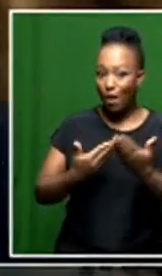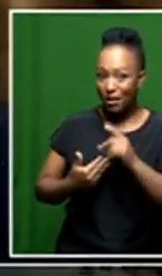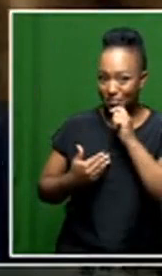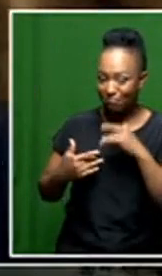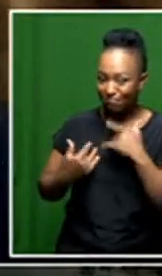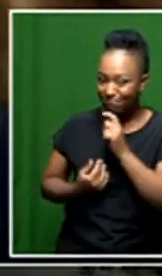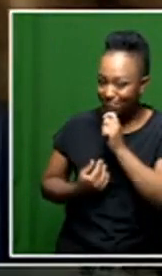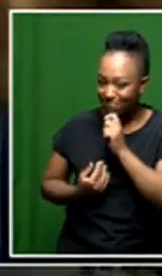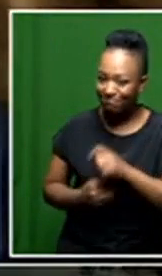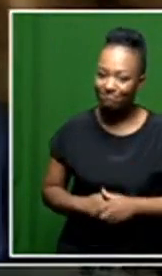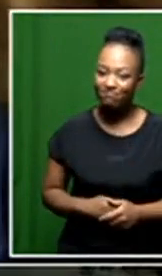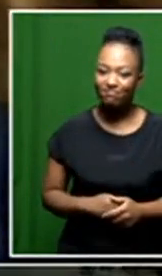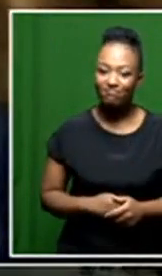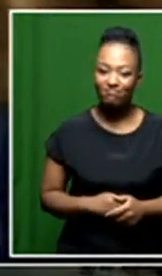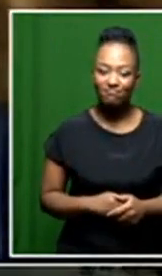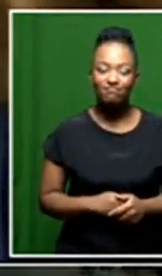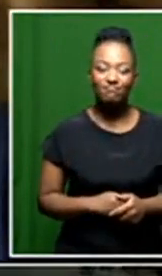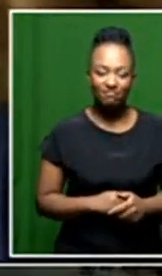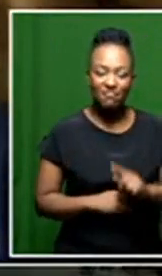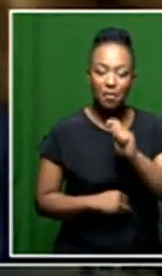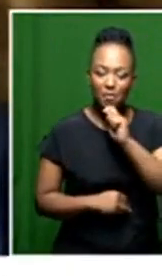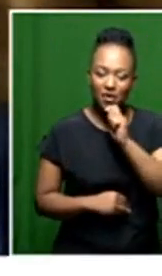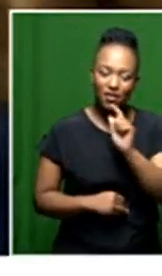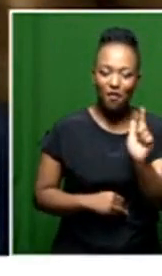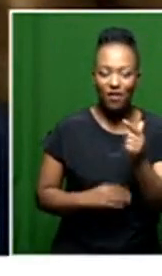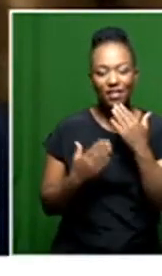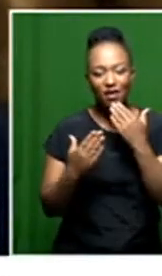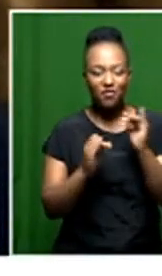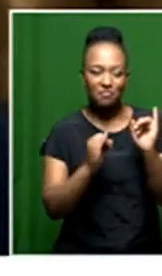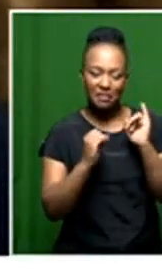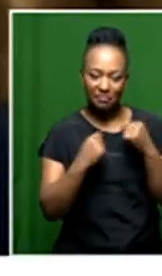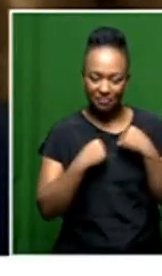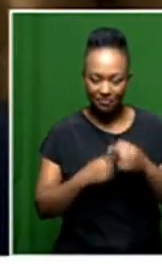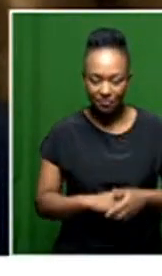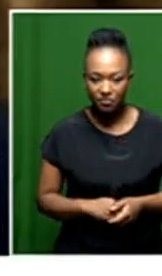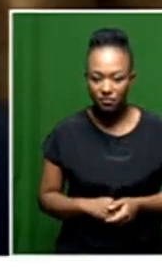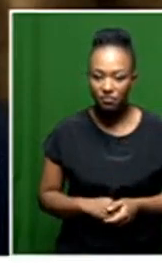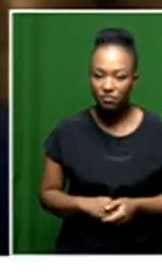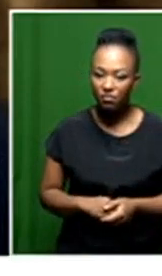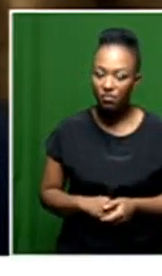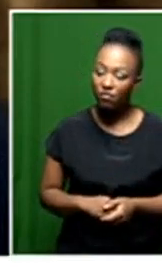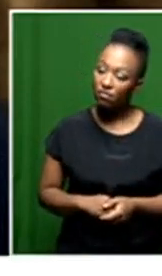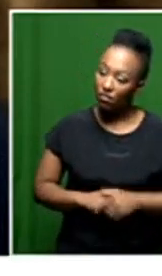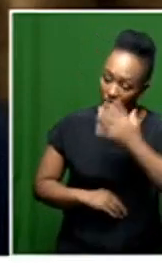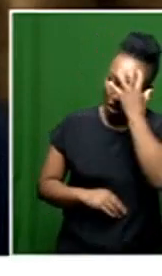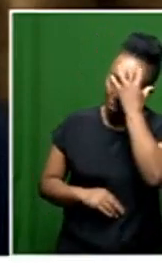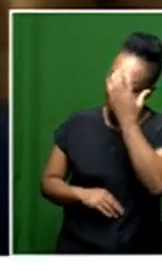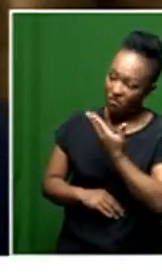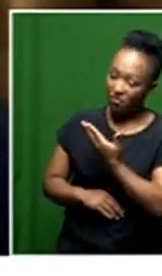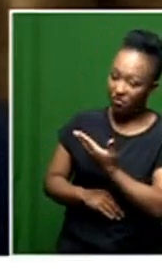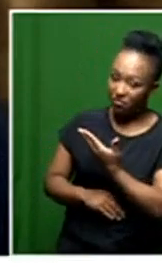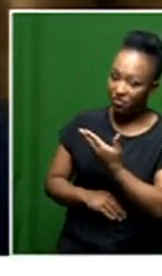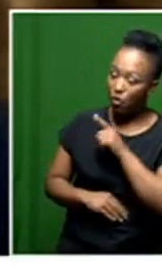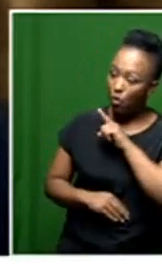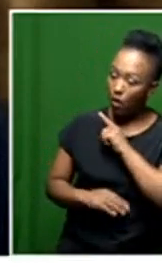more. An absolute honor, Sakina, and good morning to everyone. Thank you for having me. So, Prof, with the seemingly